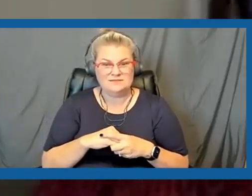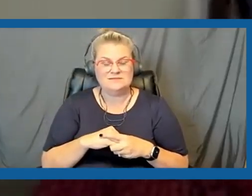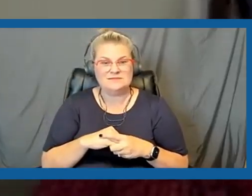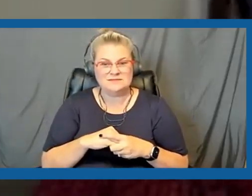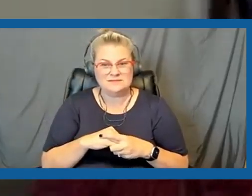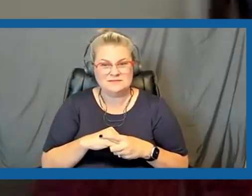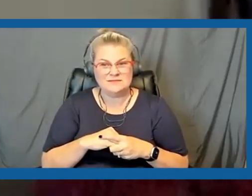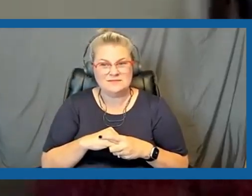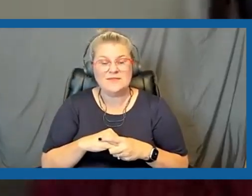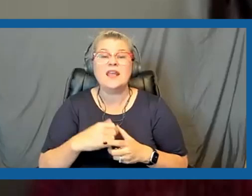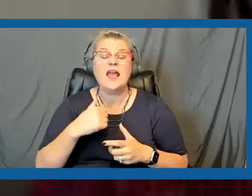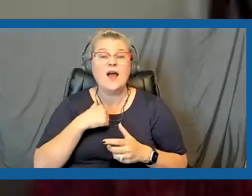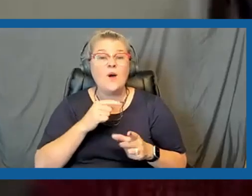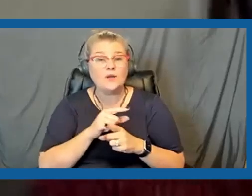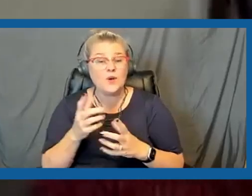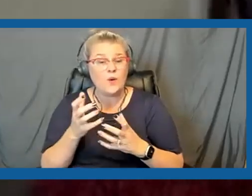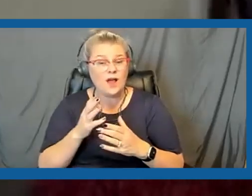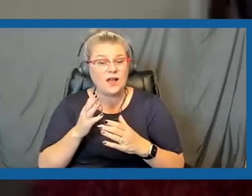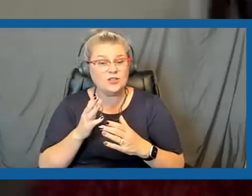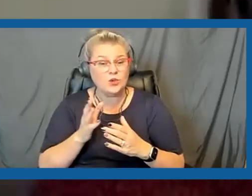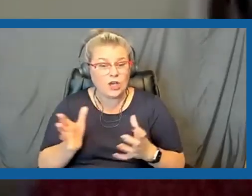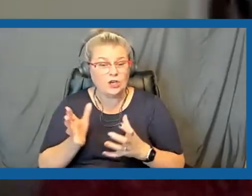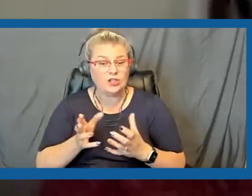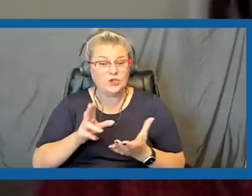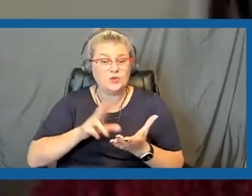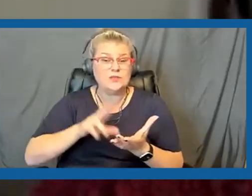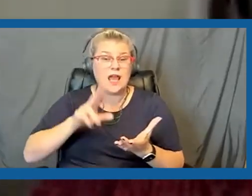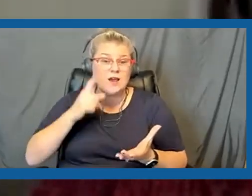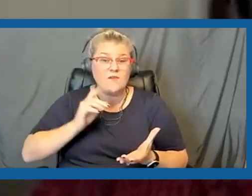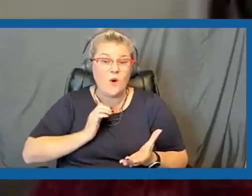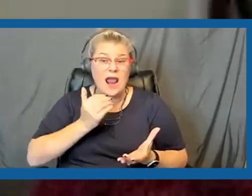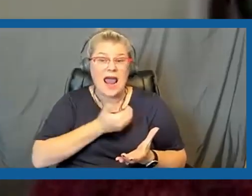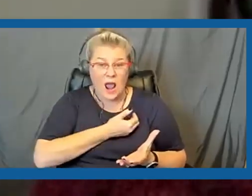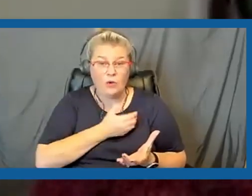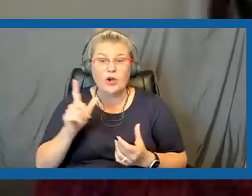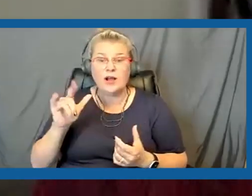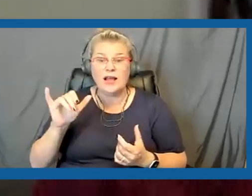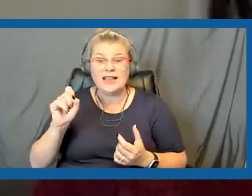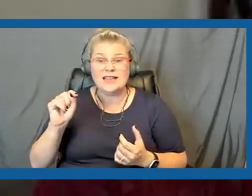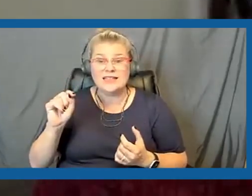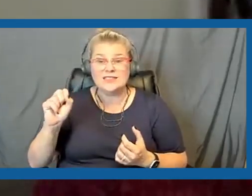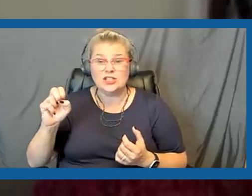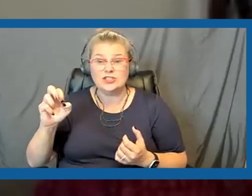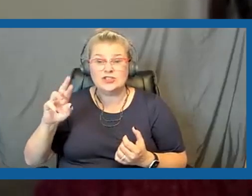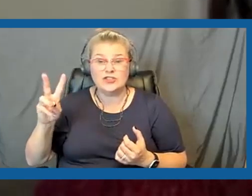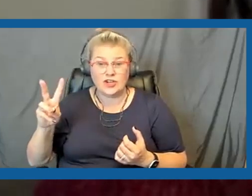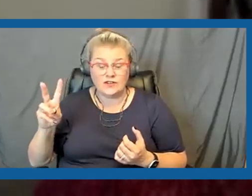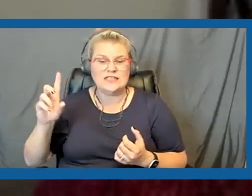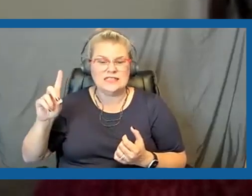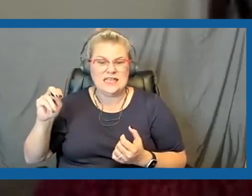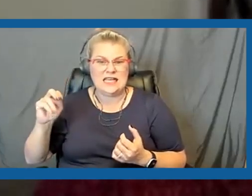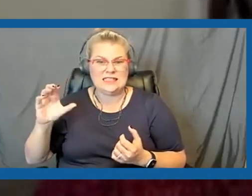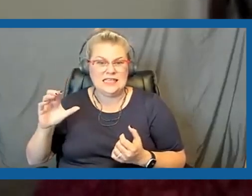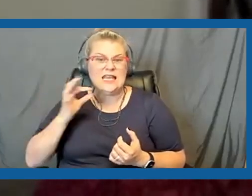alfredk@dnc.org. And I also want to encourage you to sign up for our listserv, the DNC Native